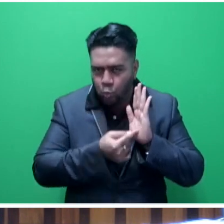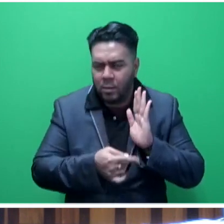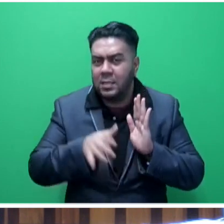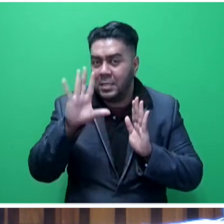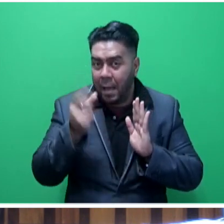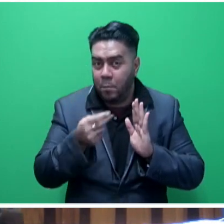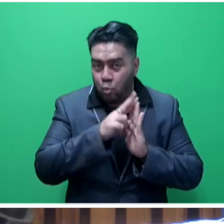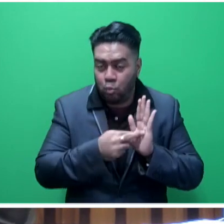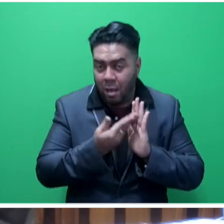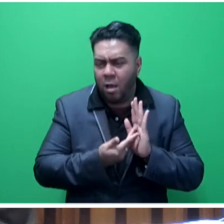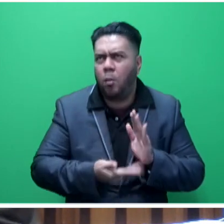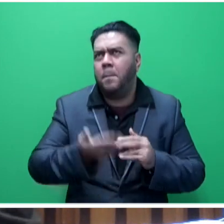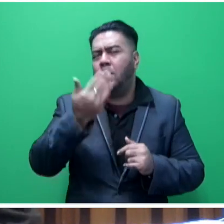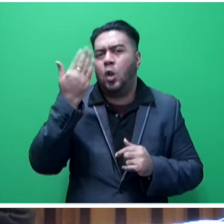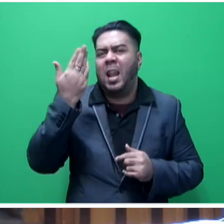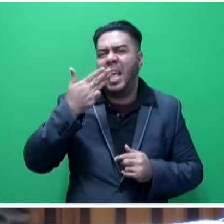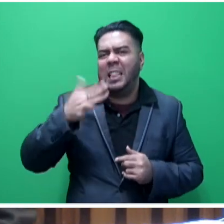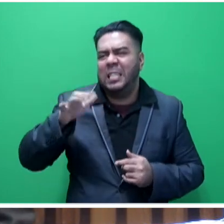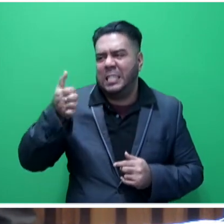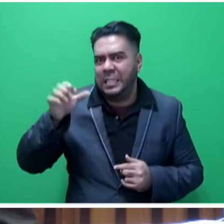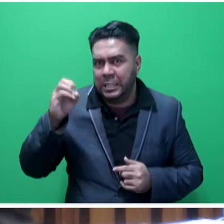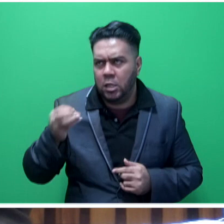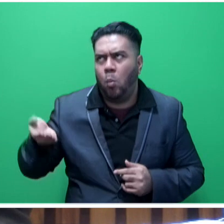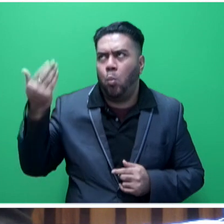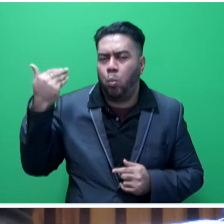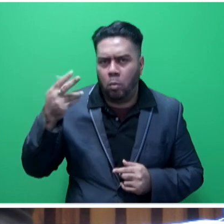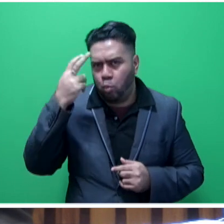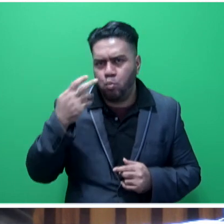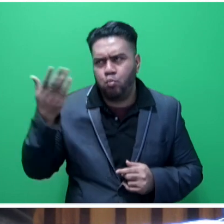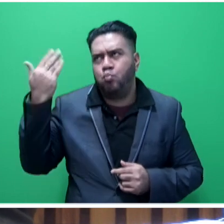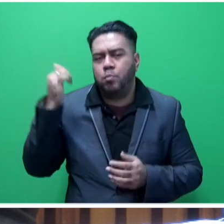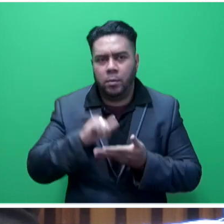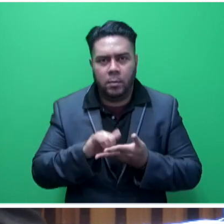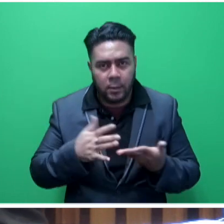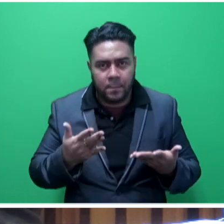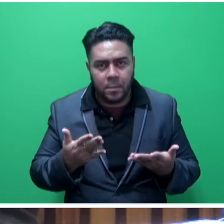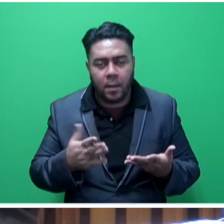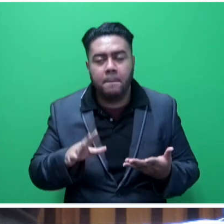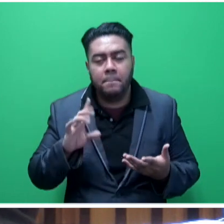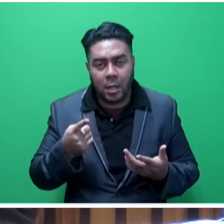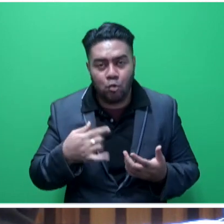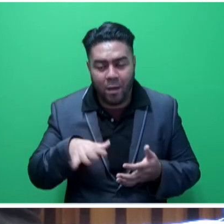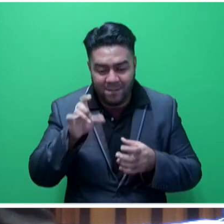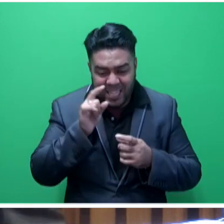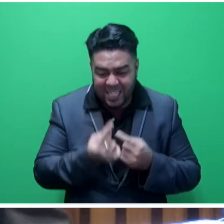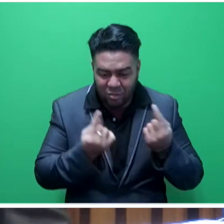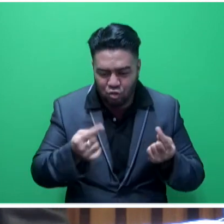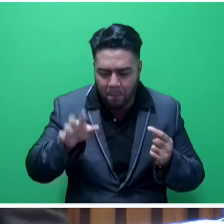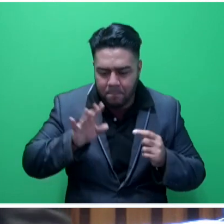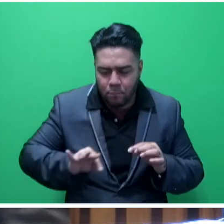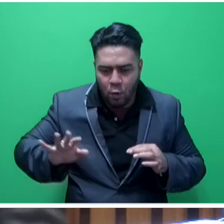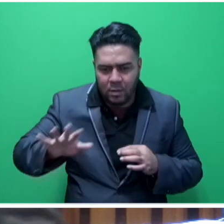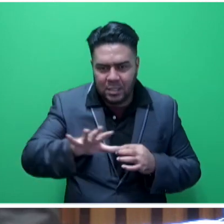1960s. But in fact, if you look at it, Mr. Speaker, sir, you have, for example, each province has